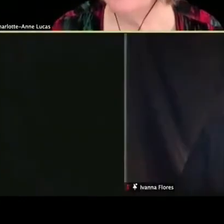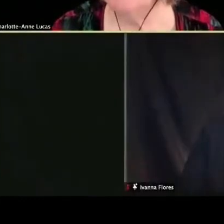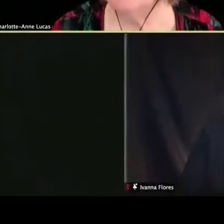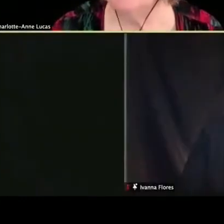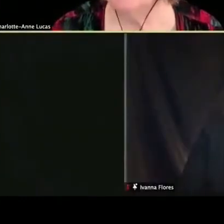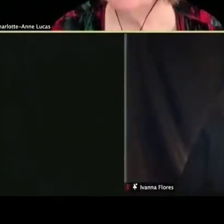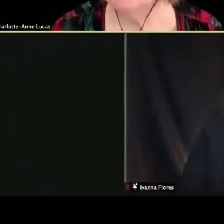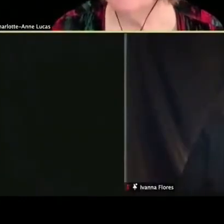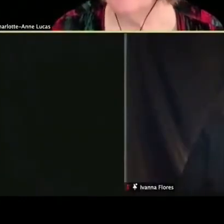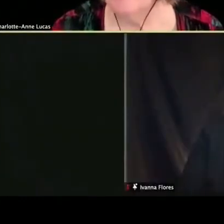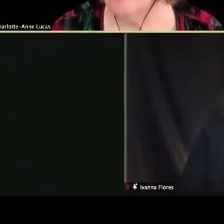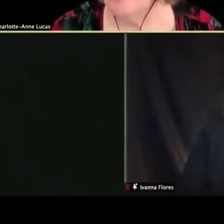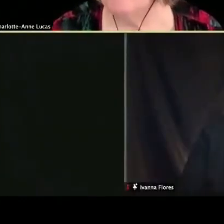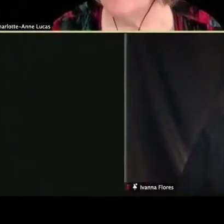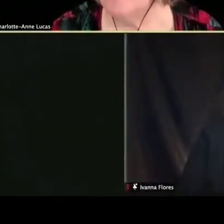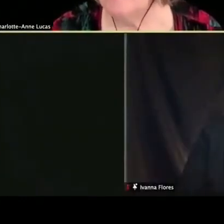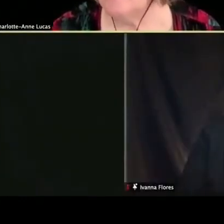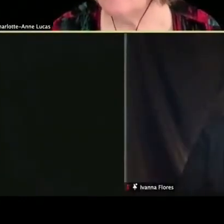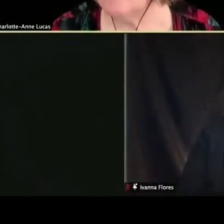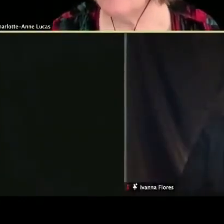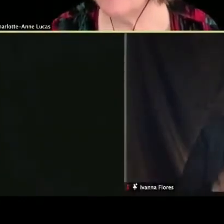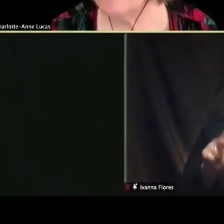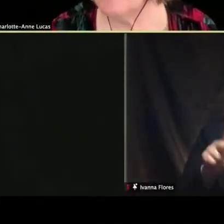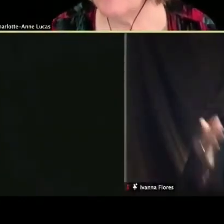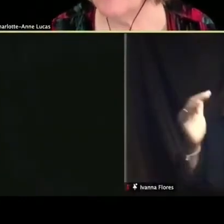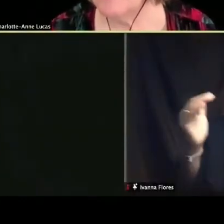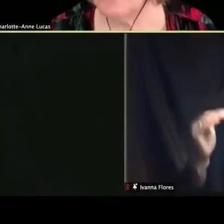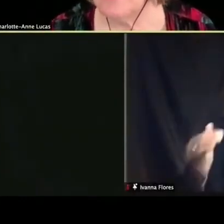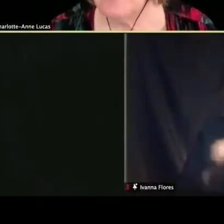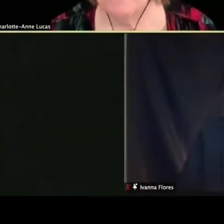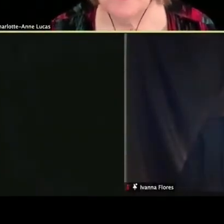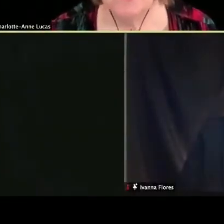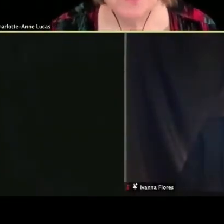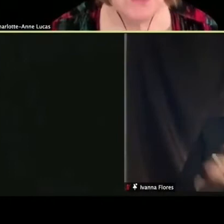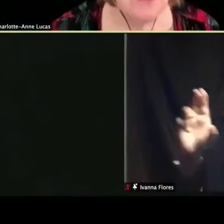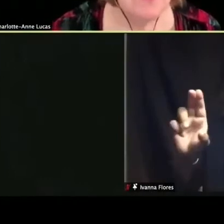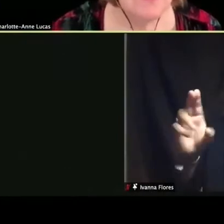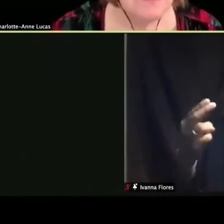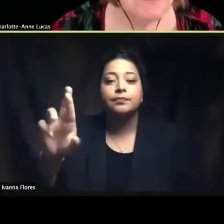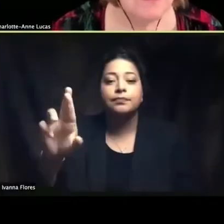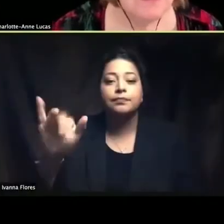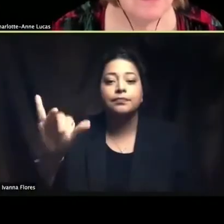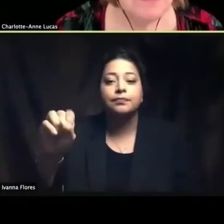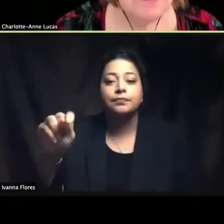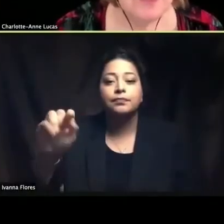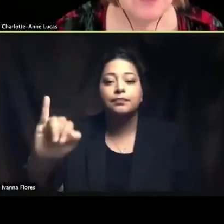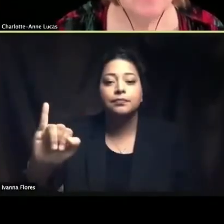Thank you. The next person on this question is Christy Villanueva.